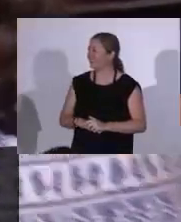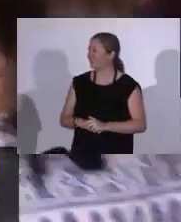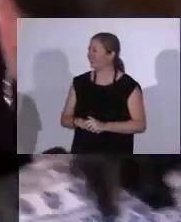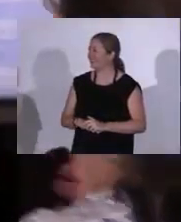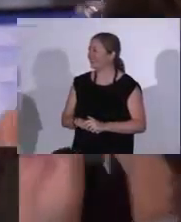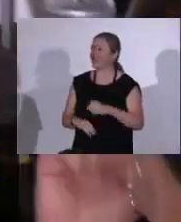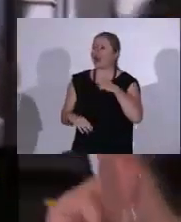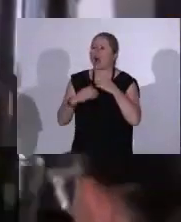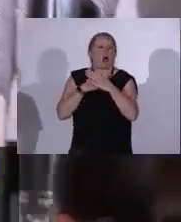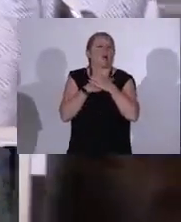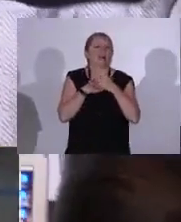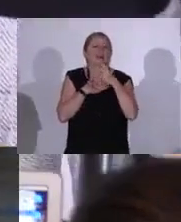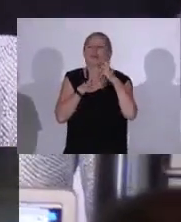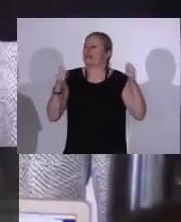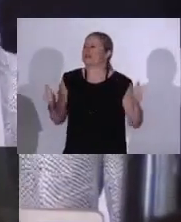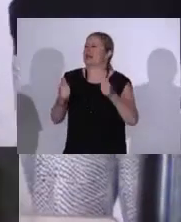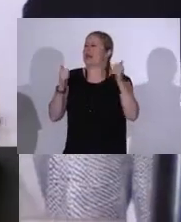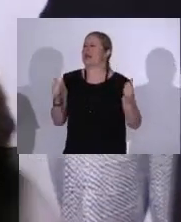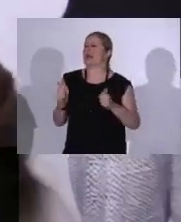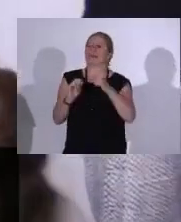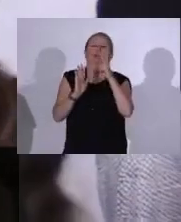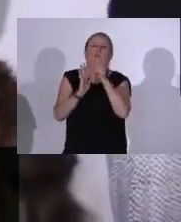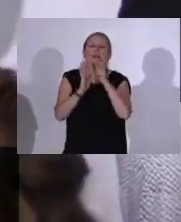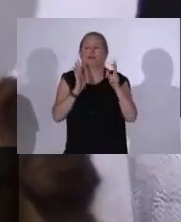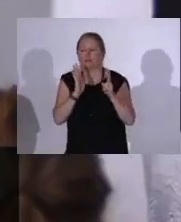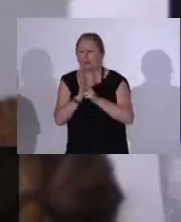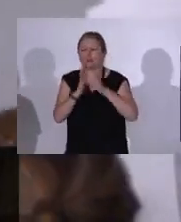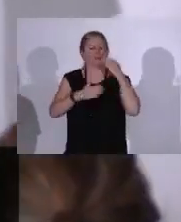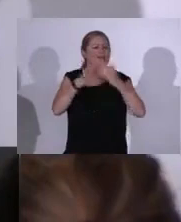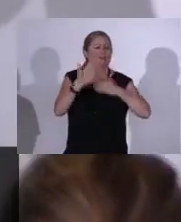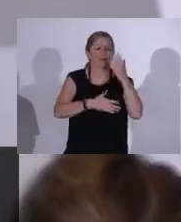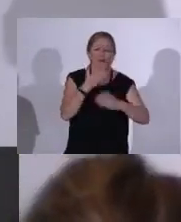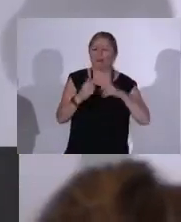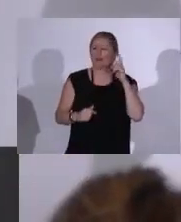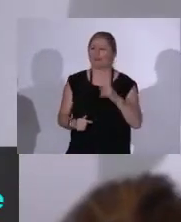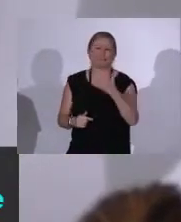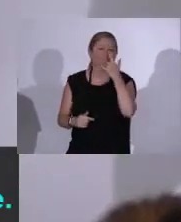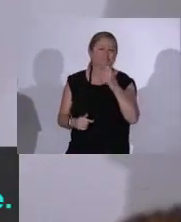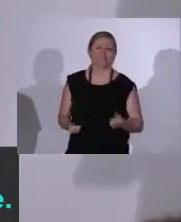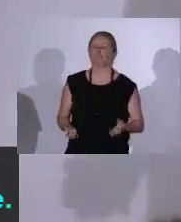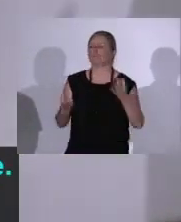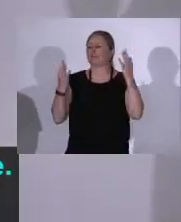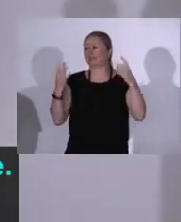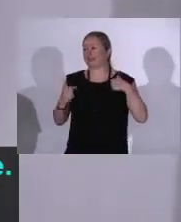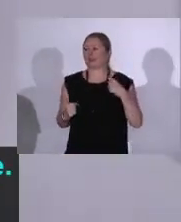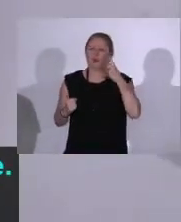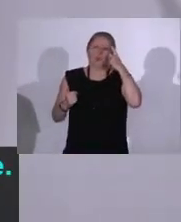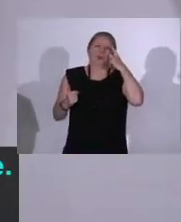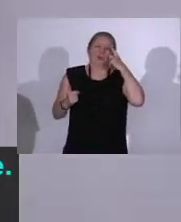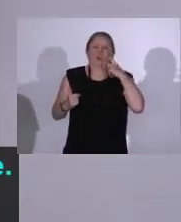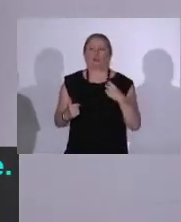I'd love to say there was loads of policies and procedures in place. Unfortunately, there wasn't. We just flew by the seat of our